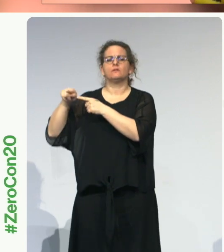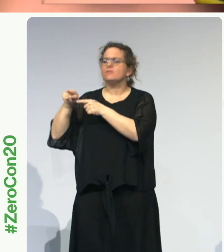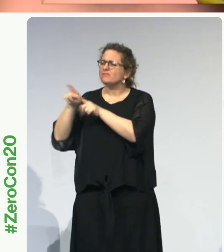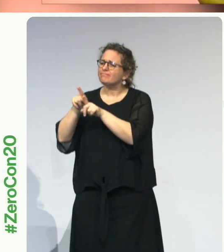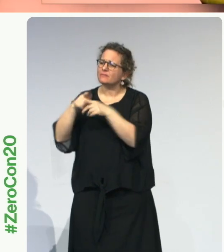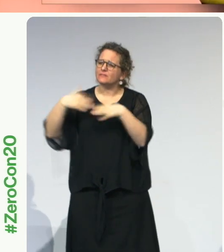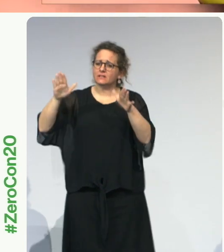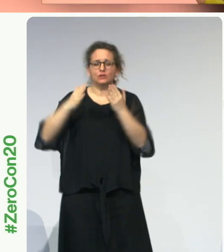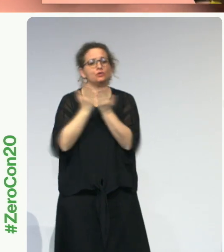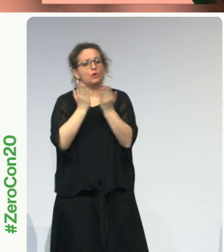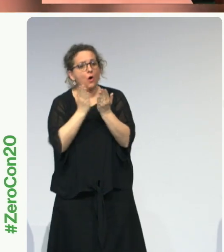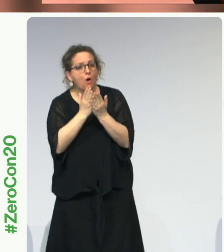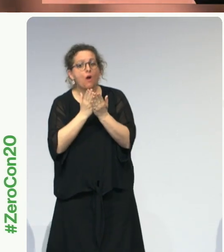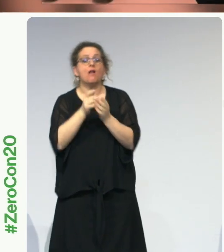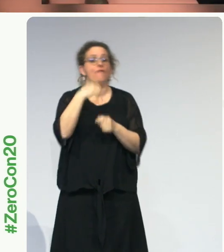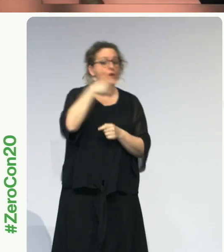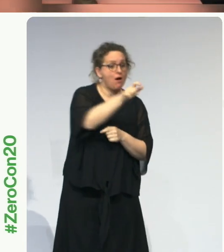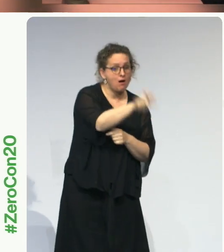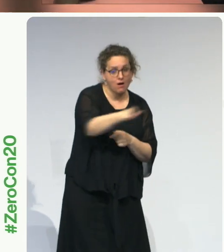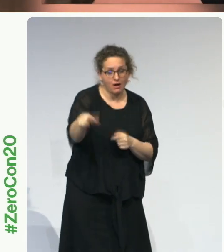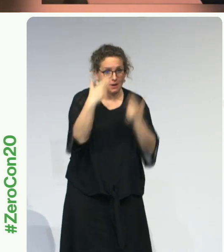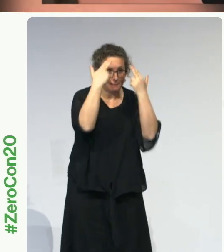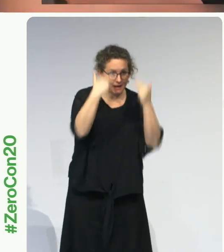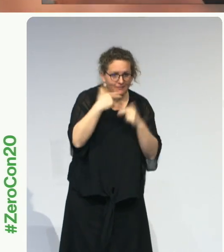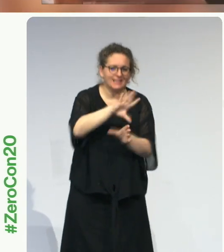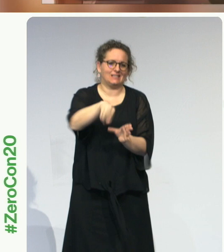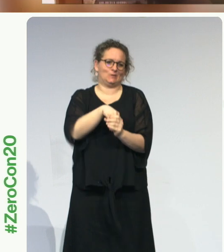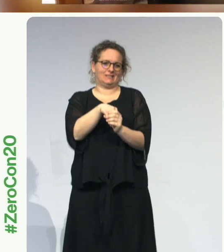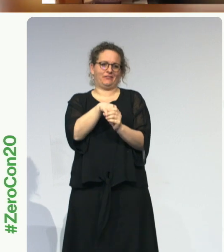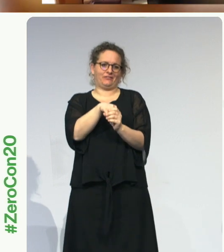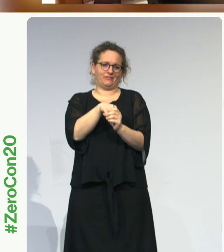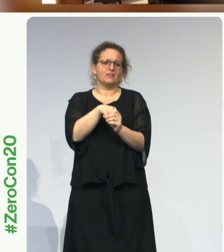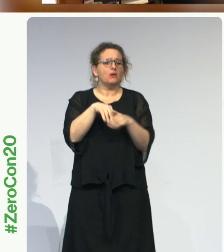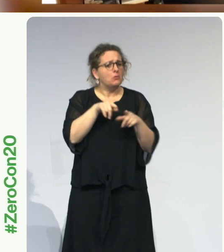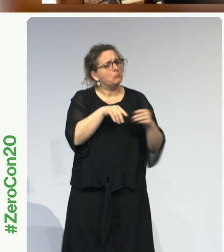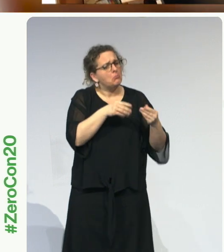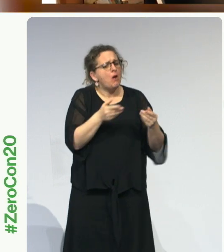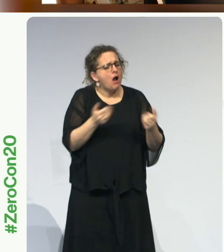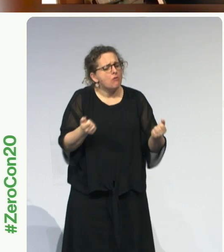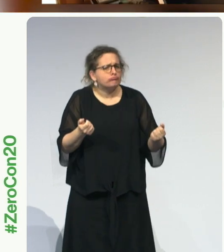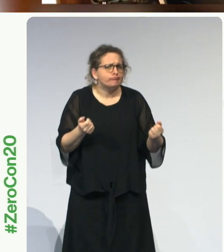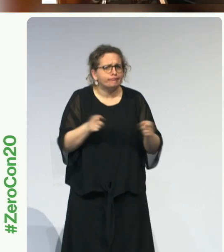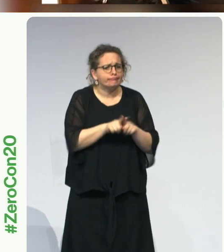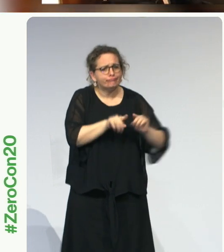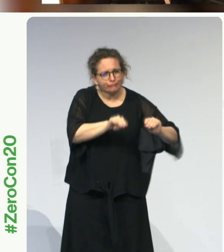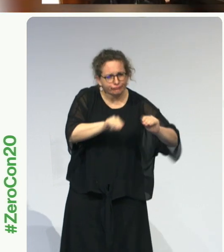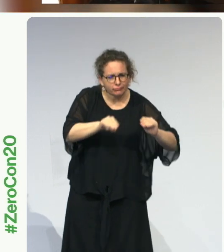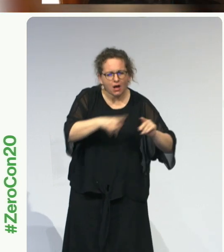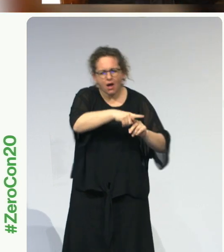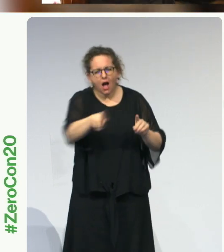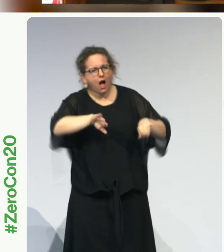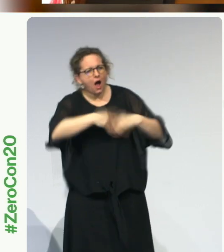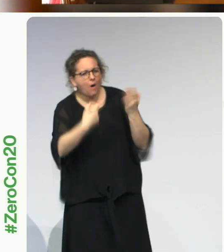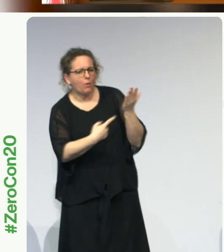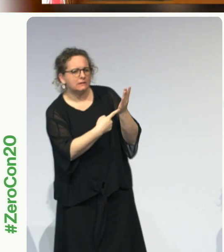kindergarten for blind and visually impaired children. Learning is supported by assistive devices and accessible